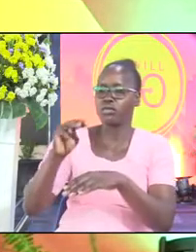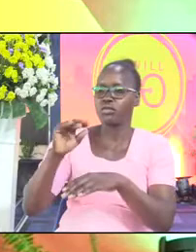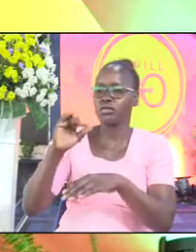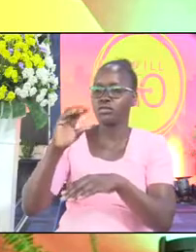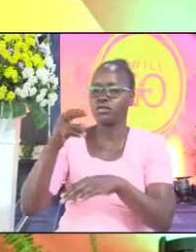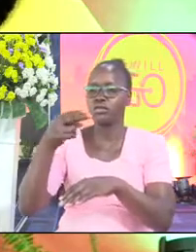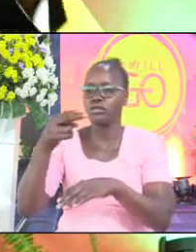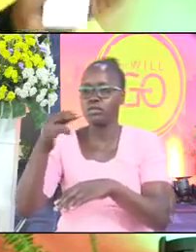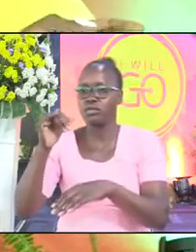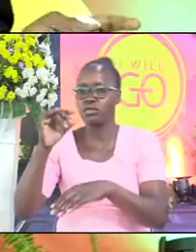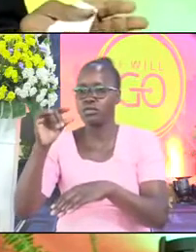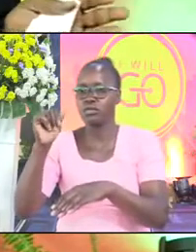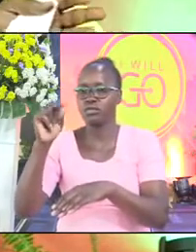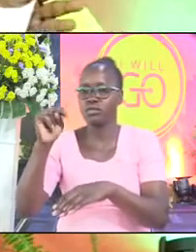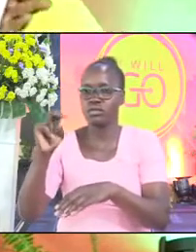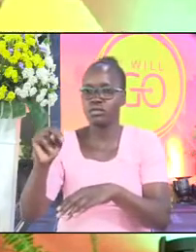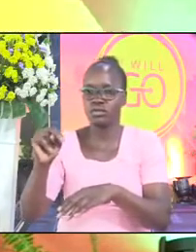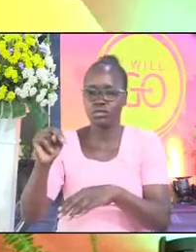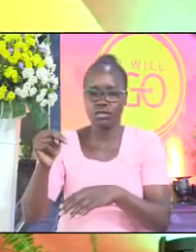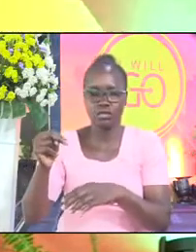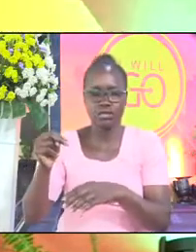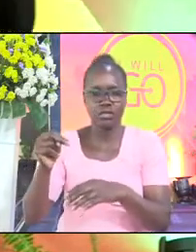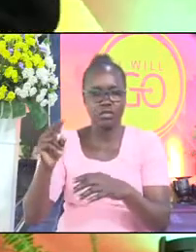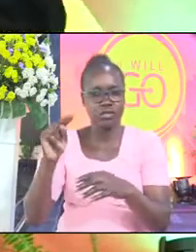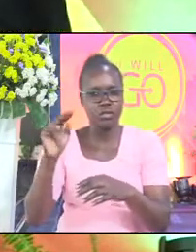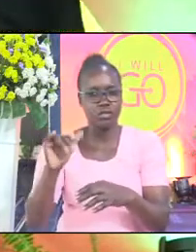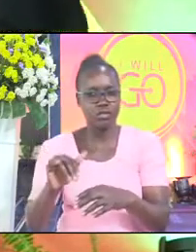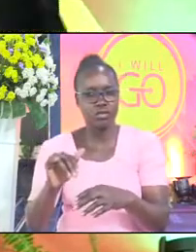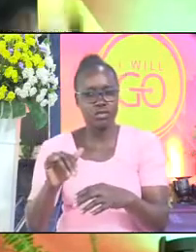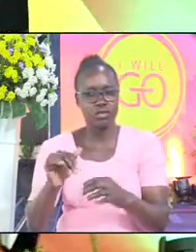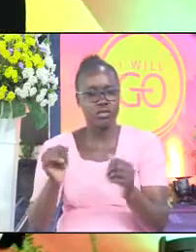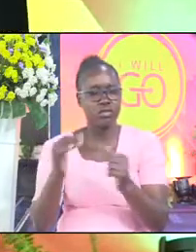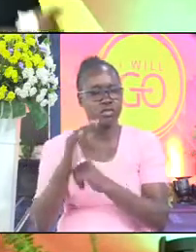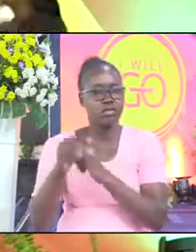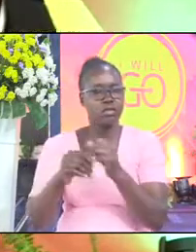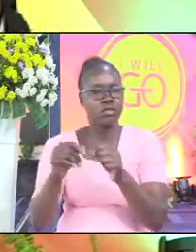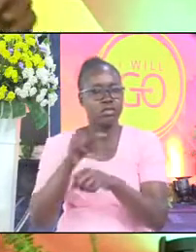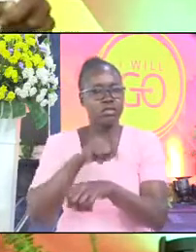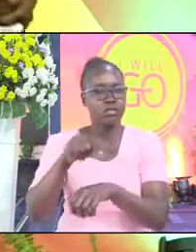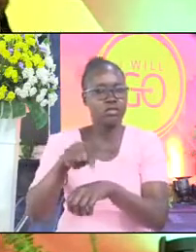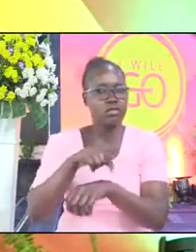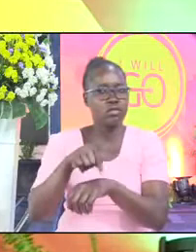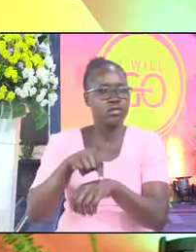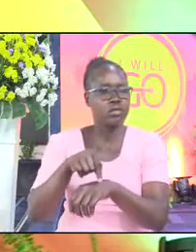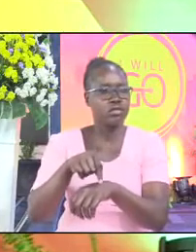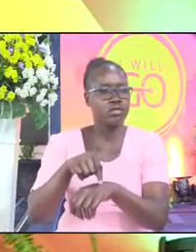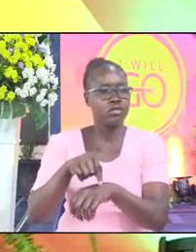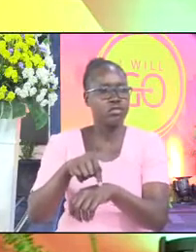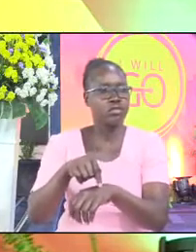least by driving, is 14 hours. And I was in New York. Where I was pastoring?